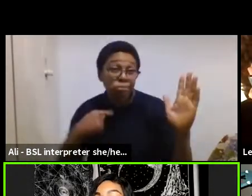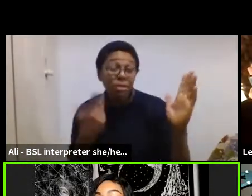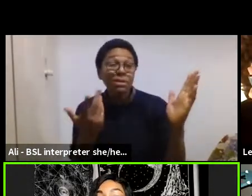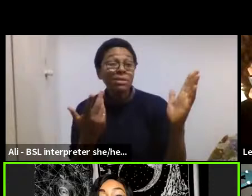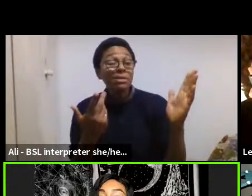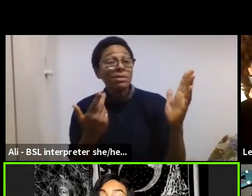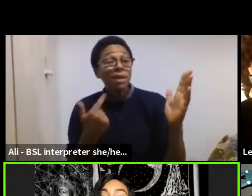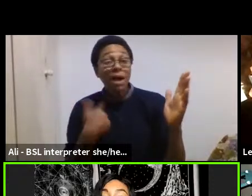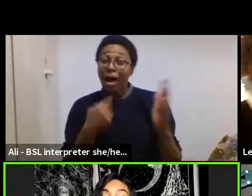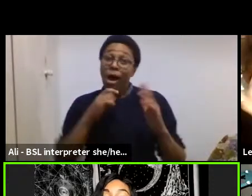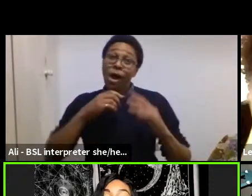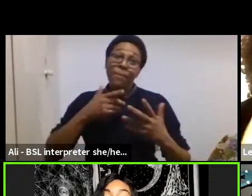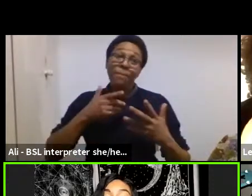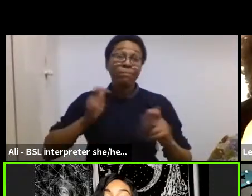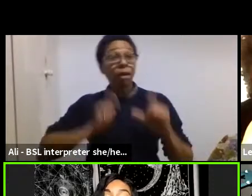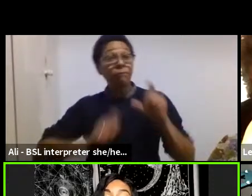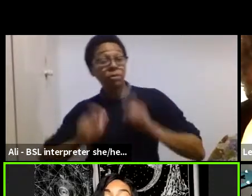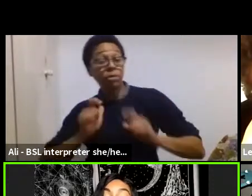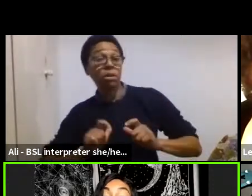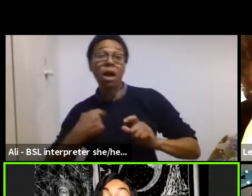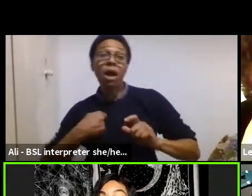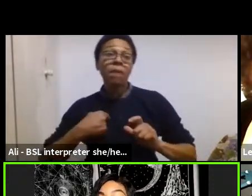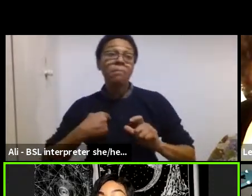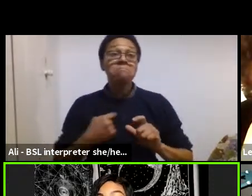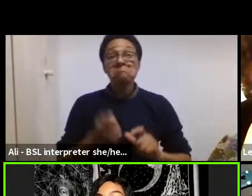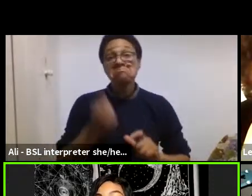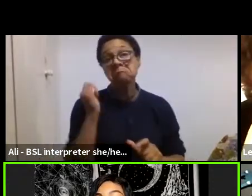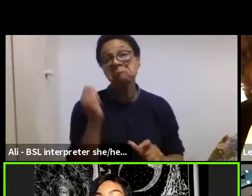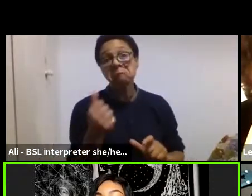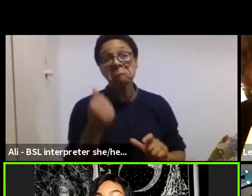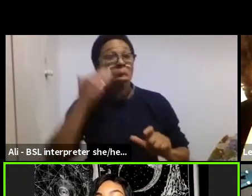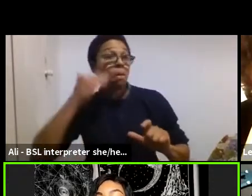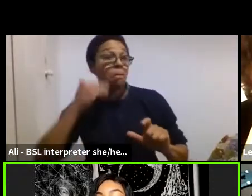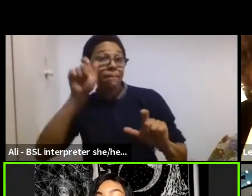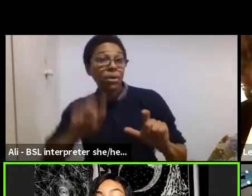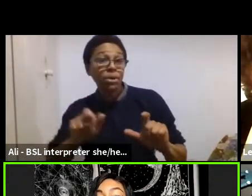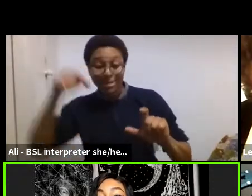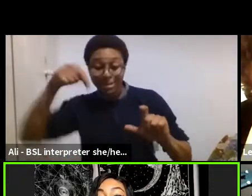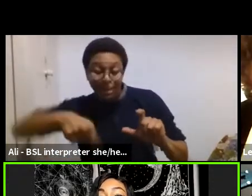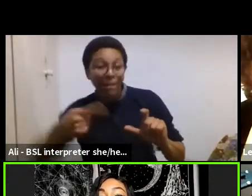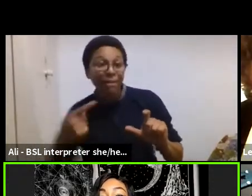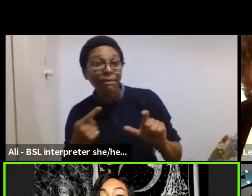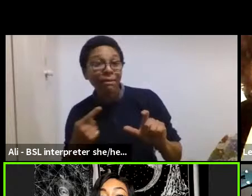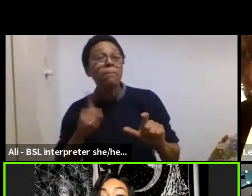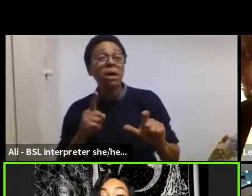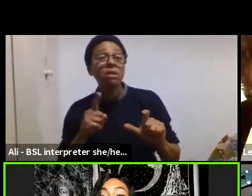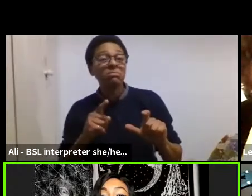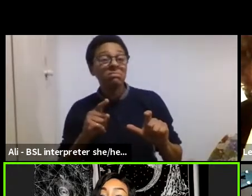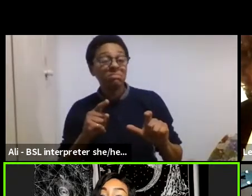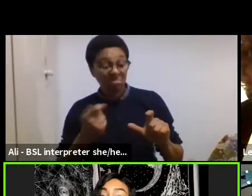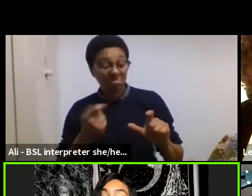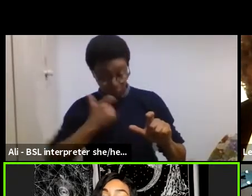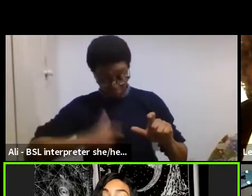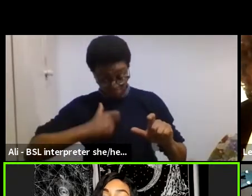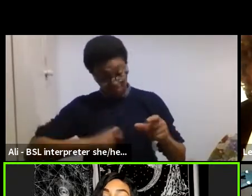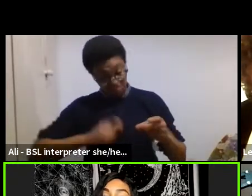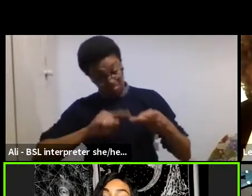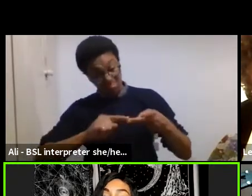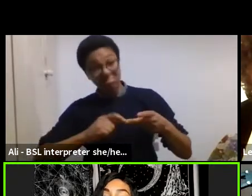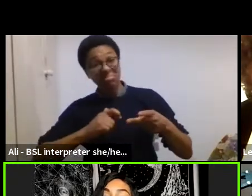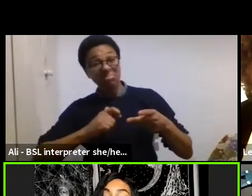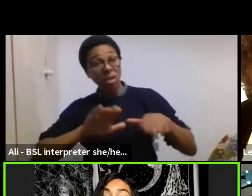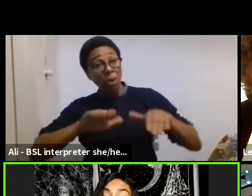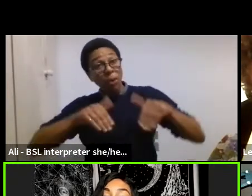to deal with that. And so for me, my asexuality was never something I really struggled